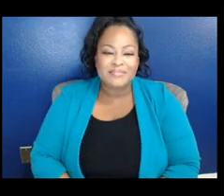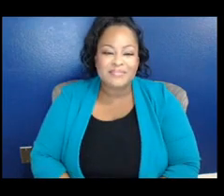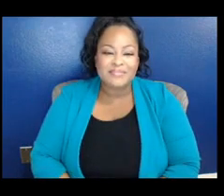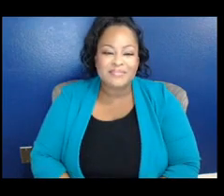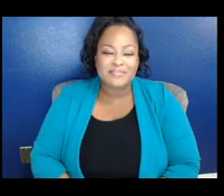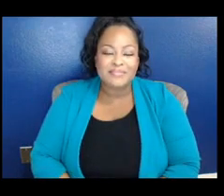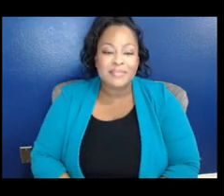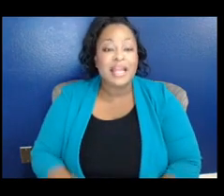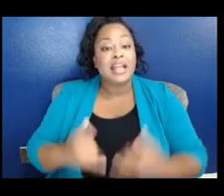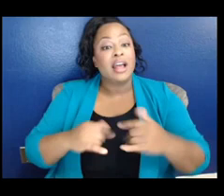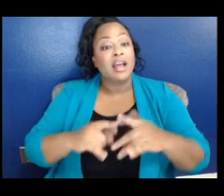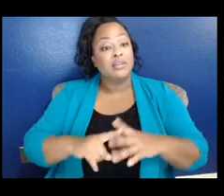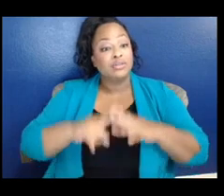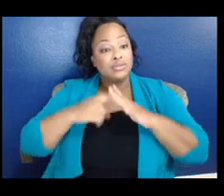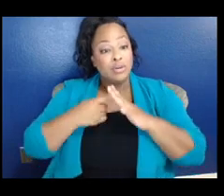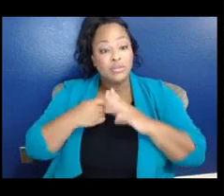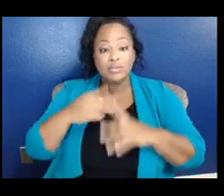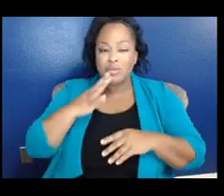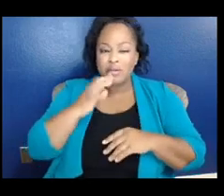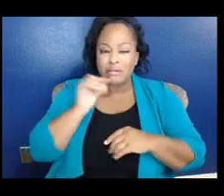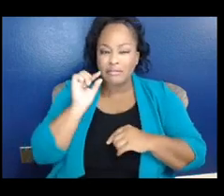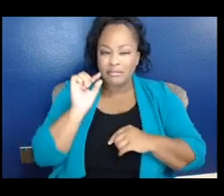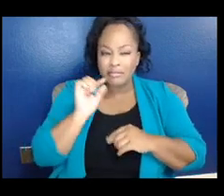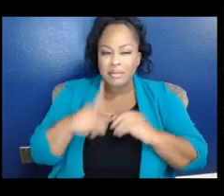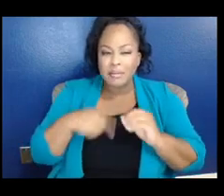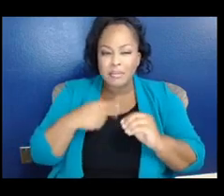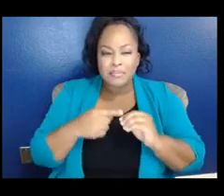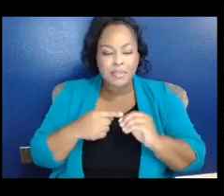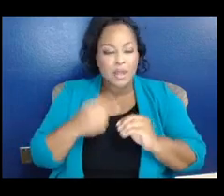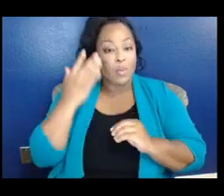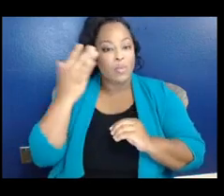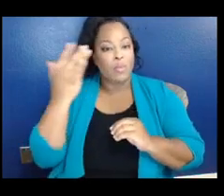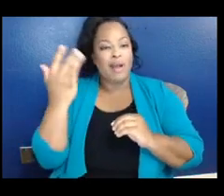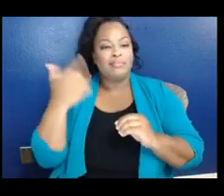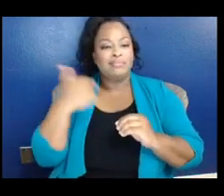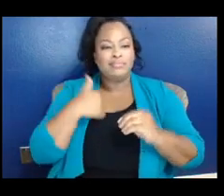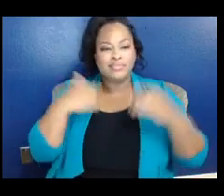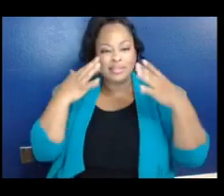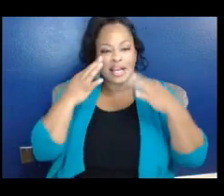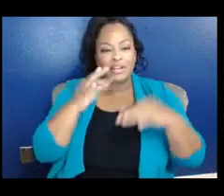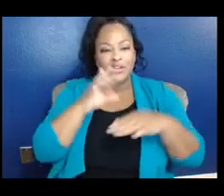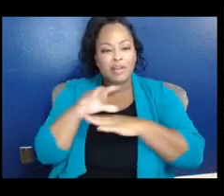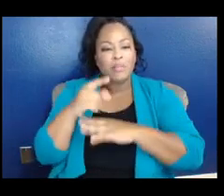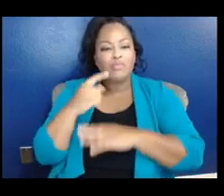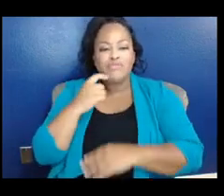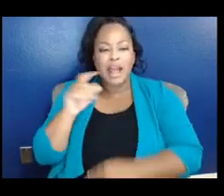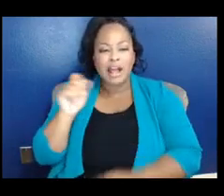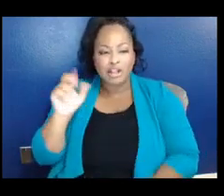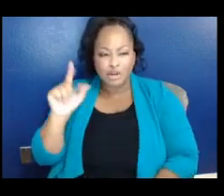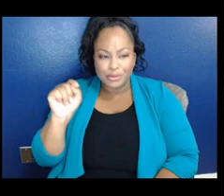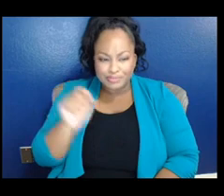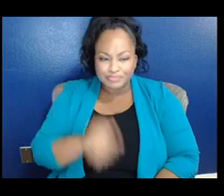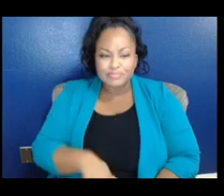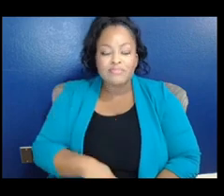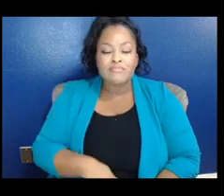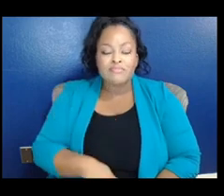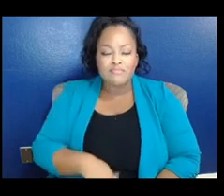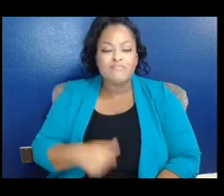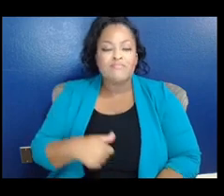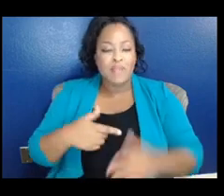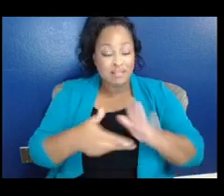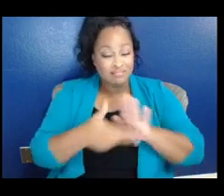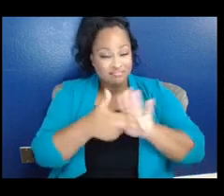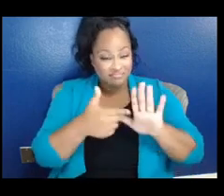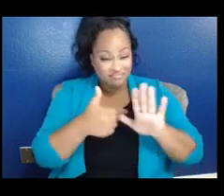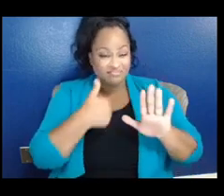I'd like to start off by talking a little bit about why I decided to film Red Alert. I was diagnosed